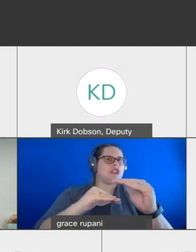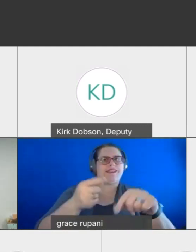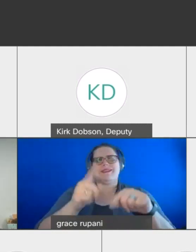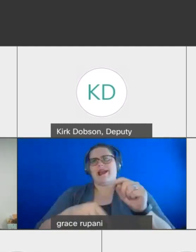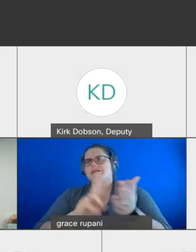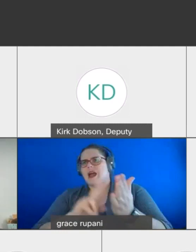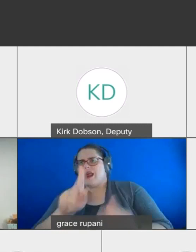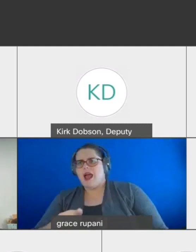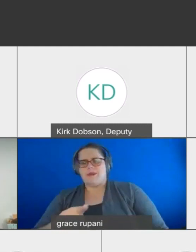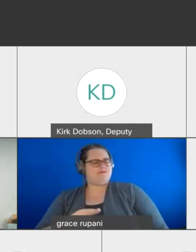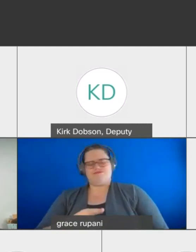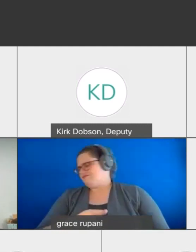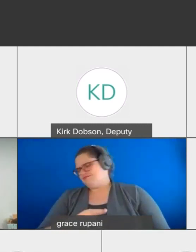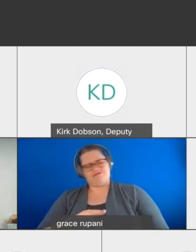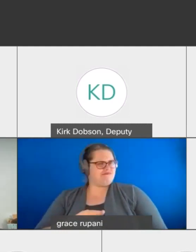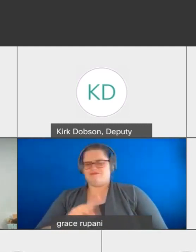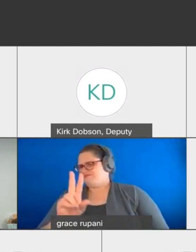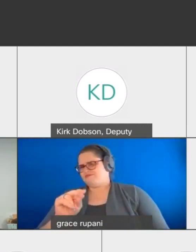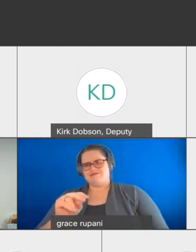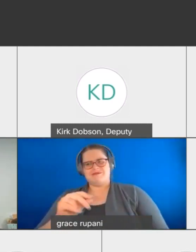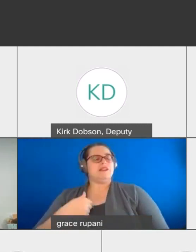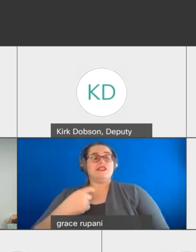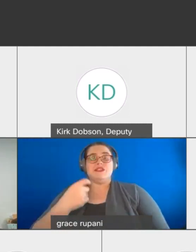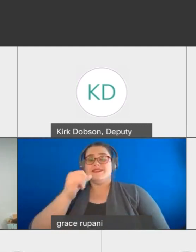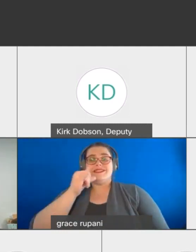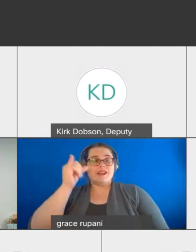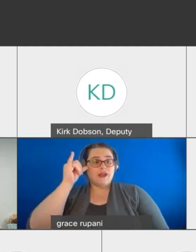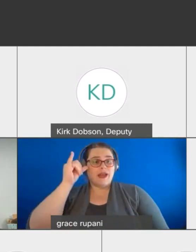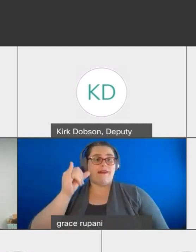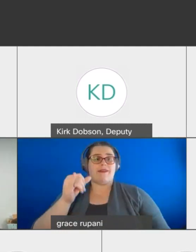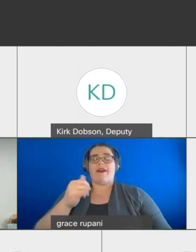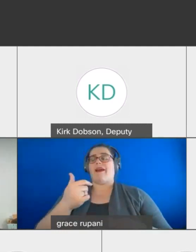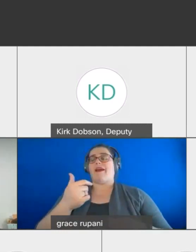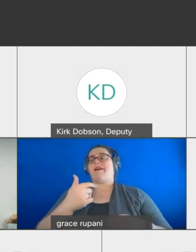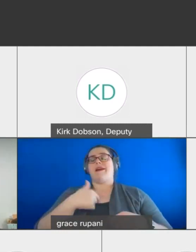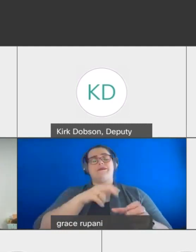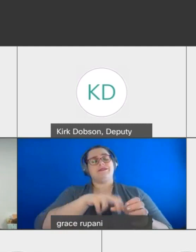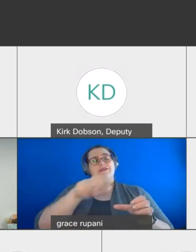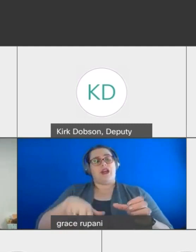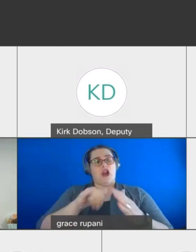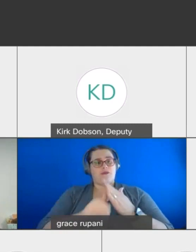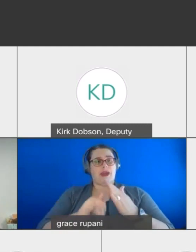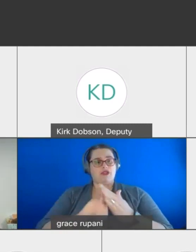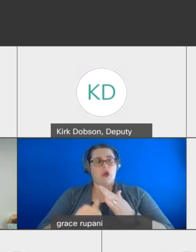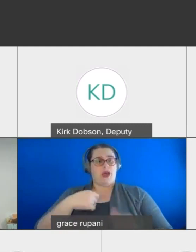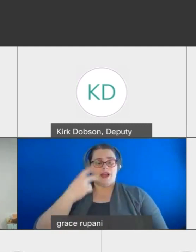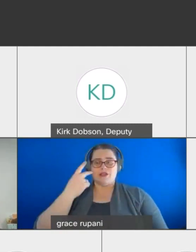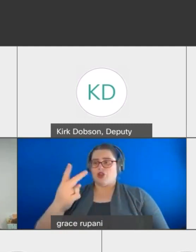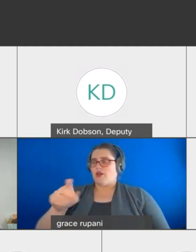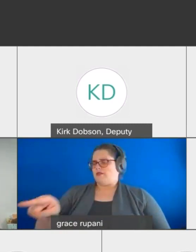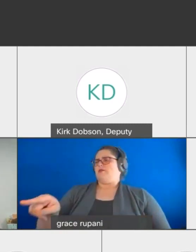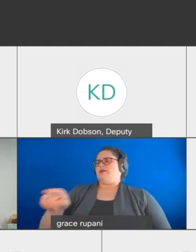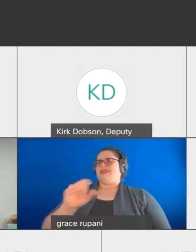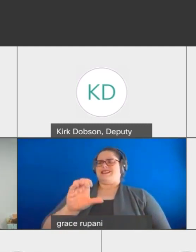metro last night, I was at a CVS and I saw where you can, with the QR code, schedule